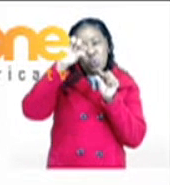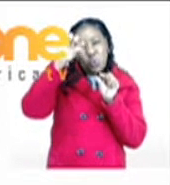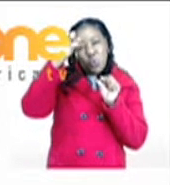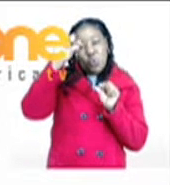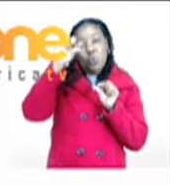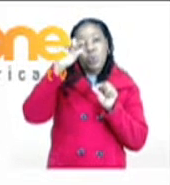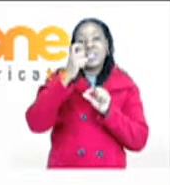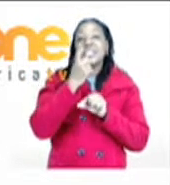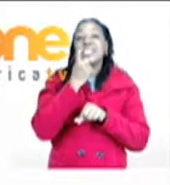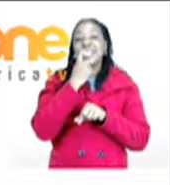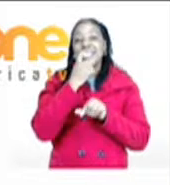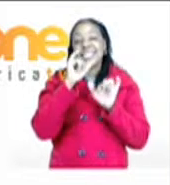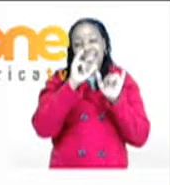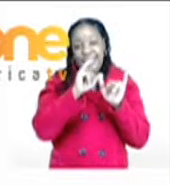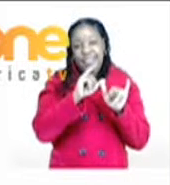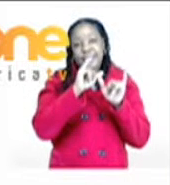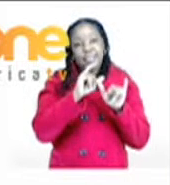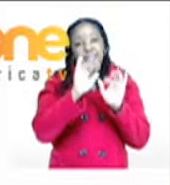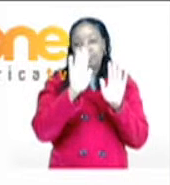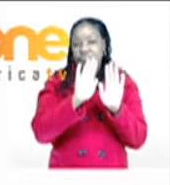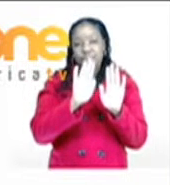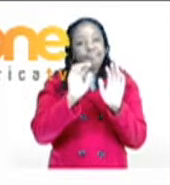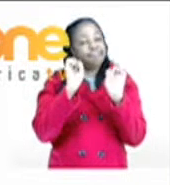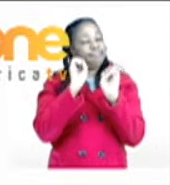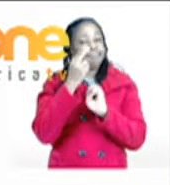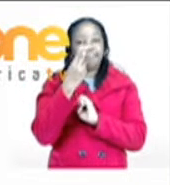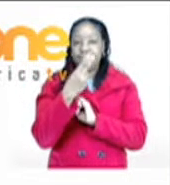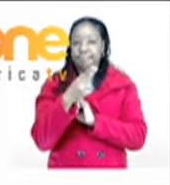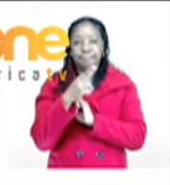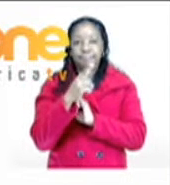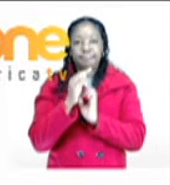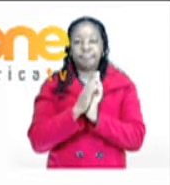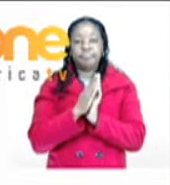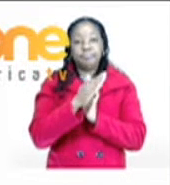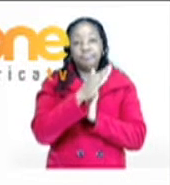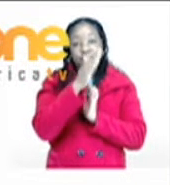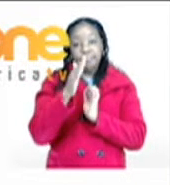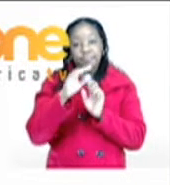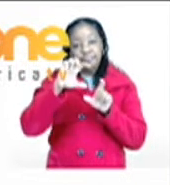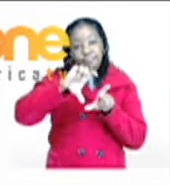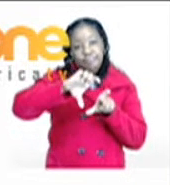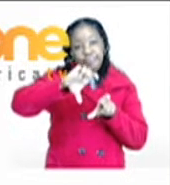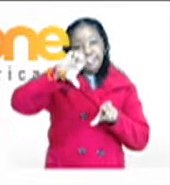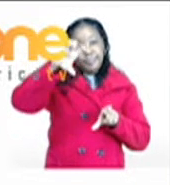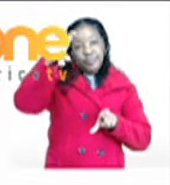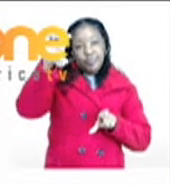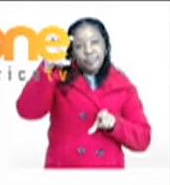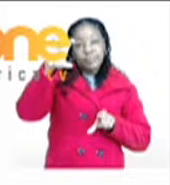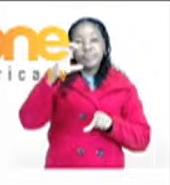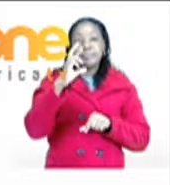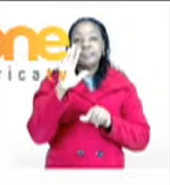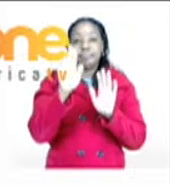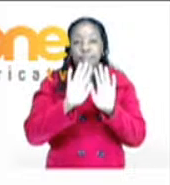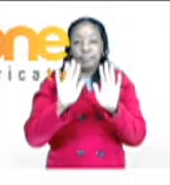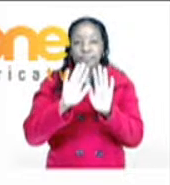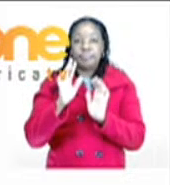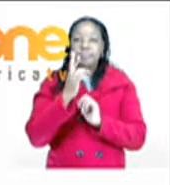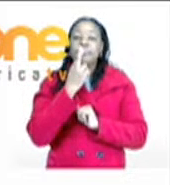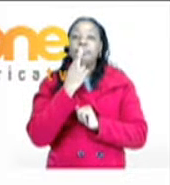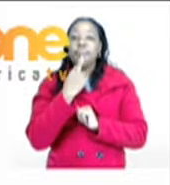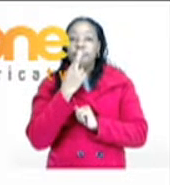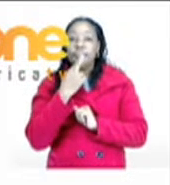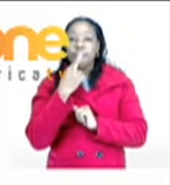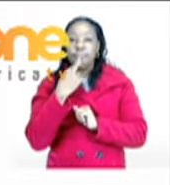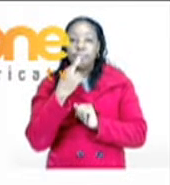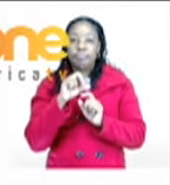white as it is. And color in the next part of the flag red. And there's also